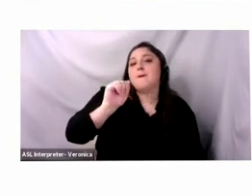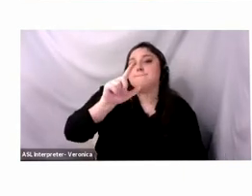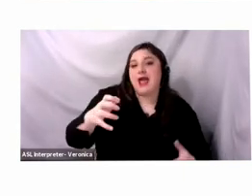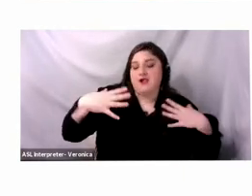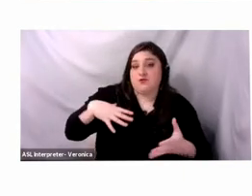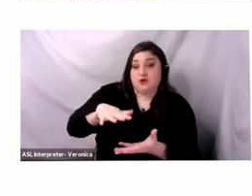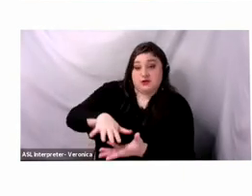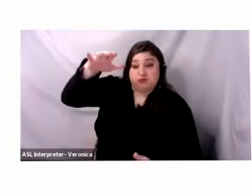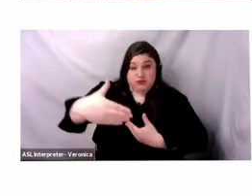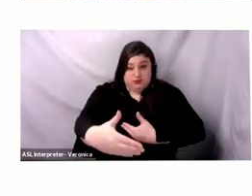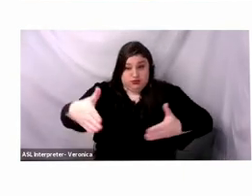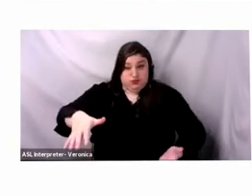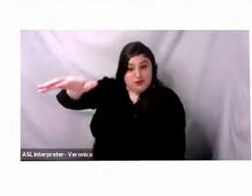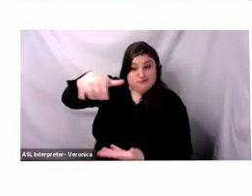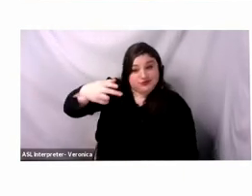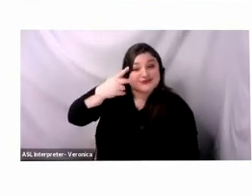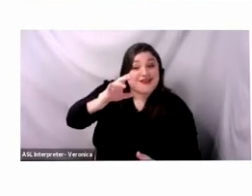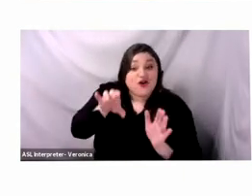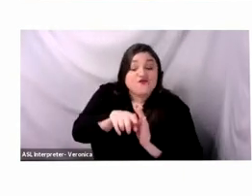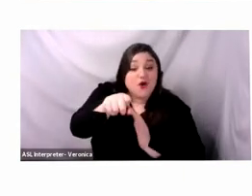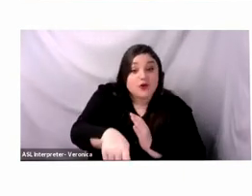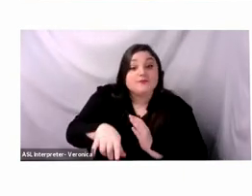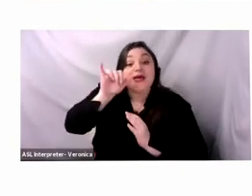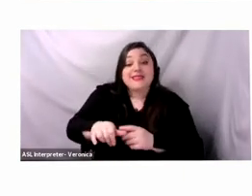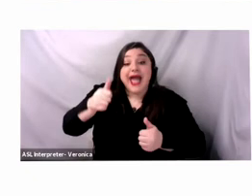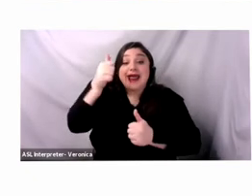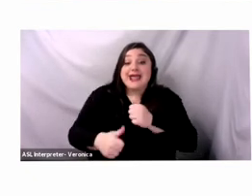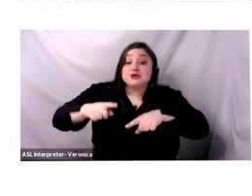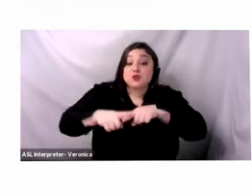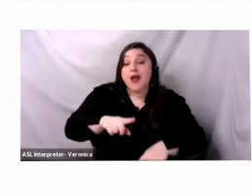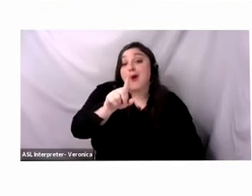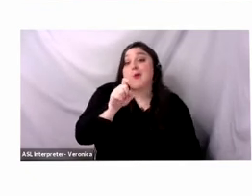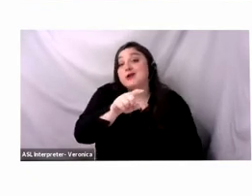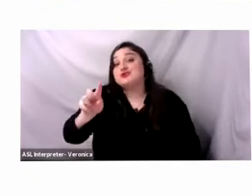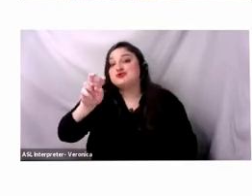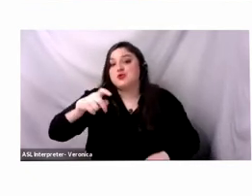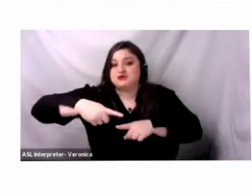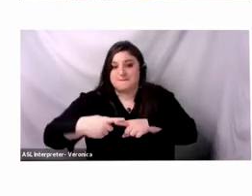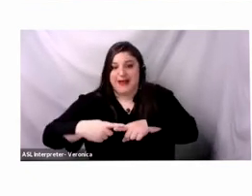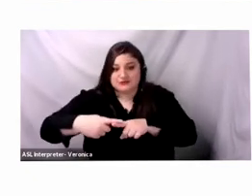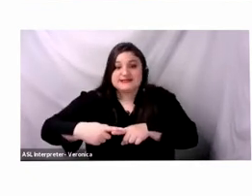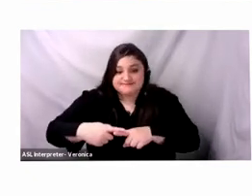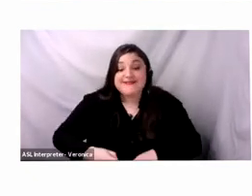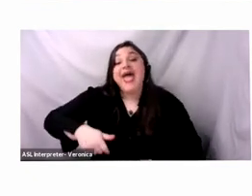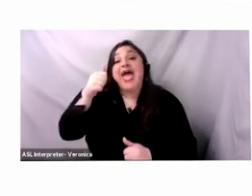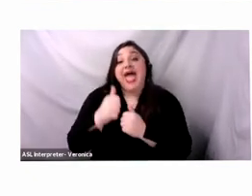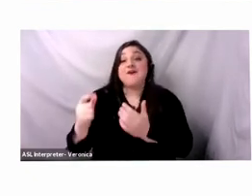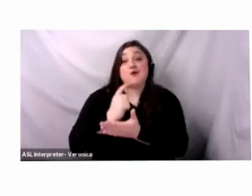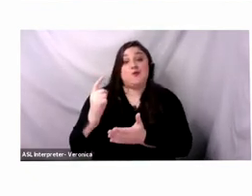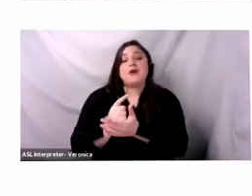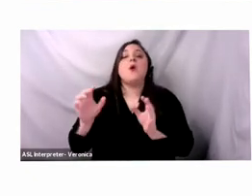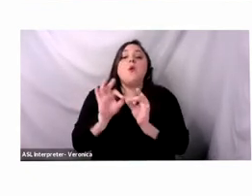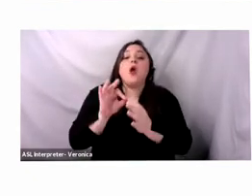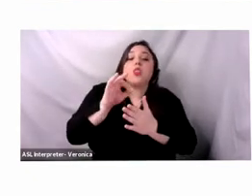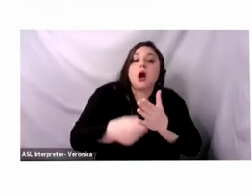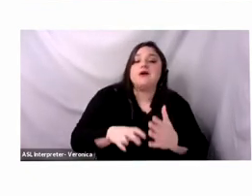pounds. There are a minimum of 400 bales in one container. So at 100 containers a week, there are roughly 15 million items